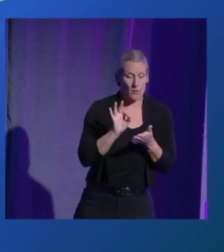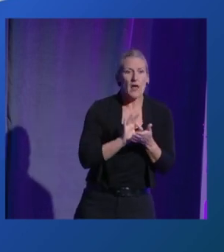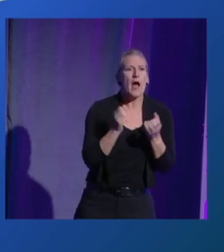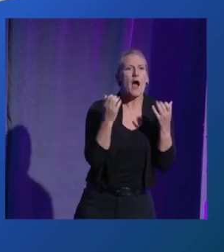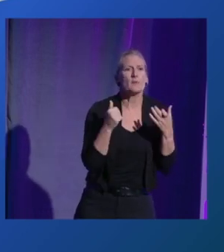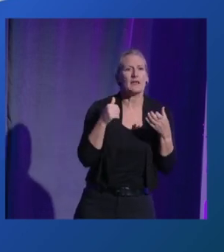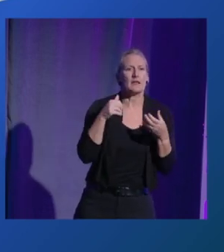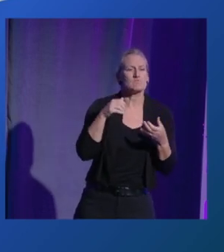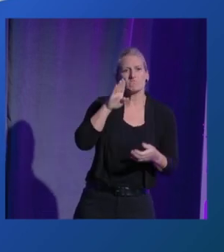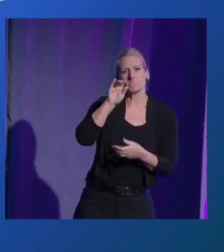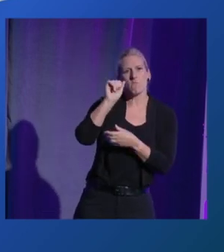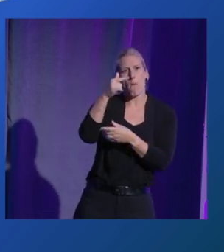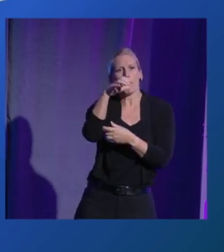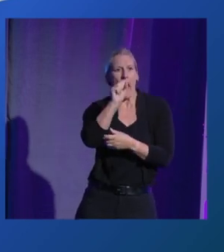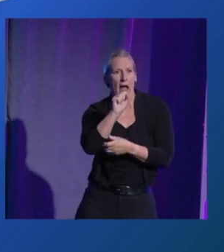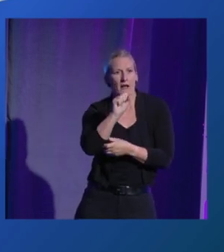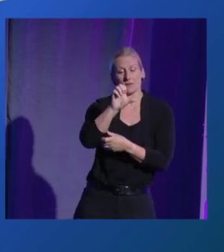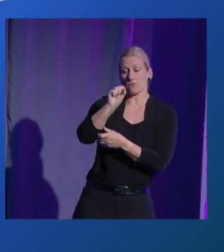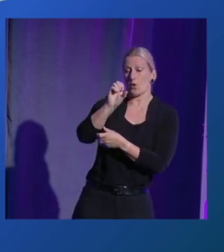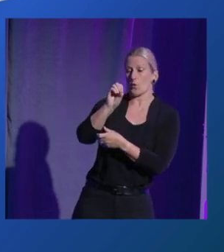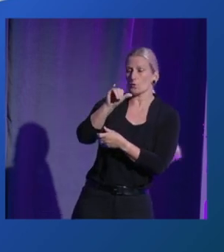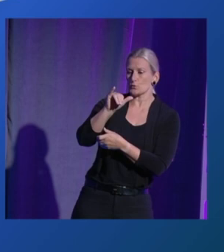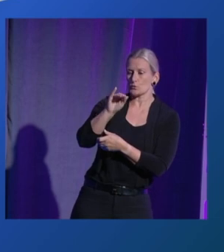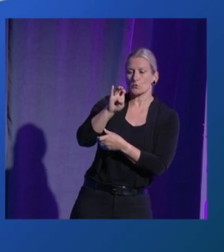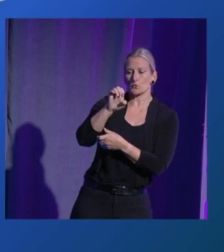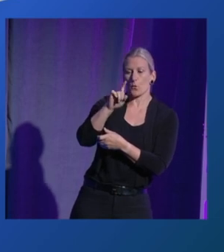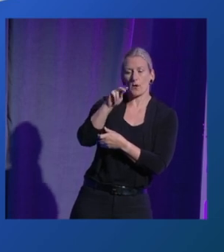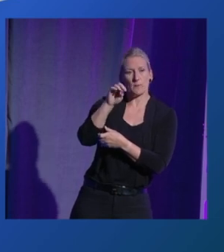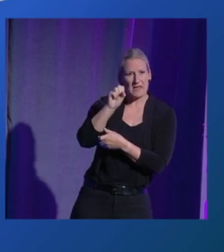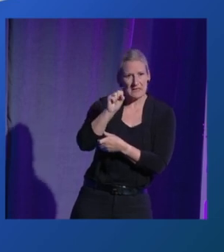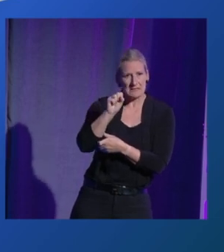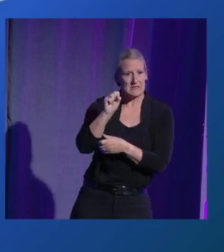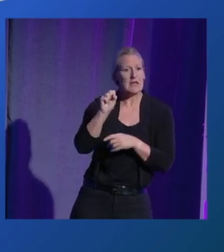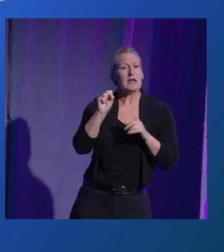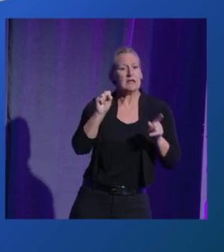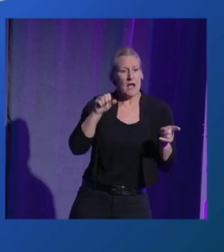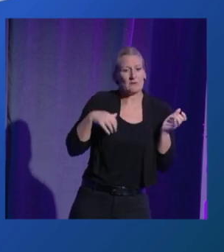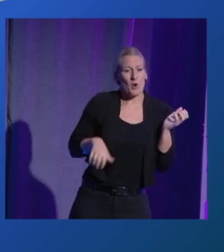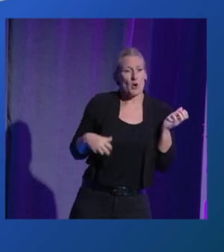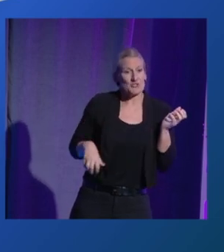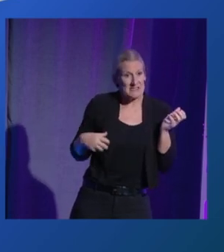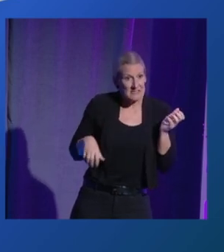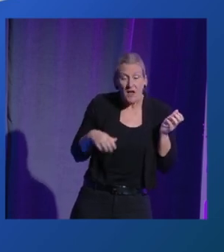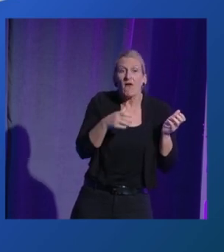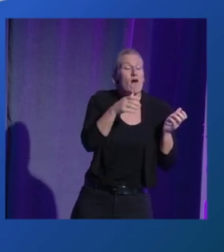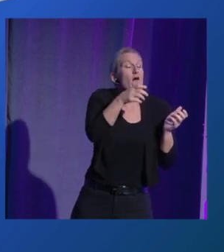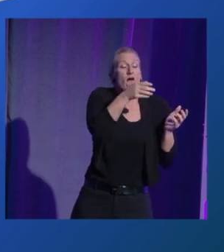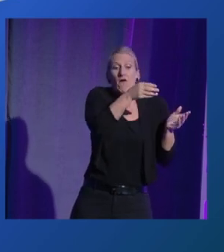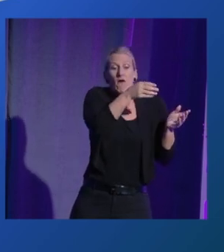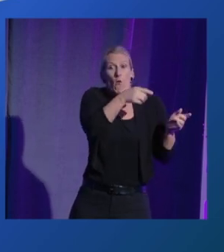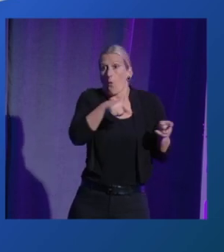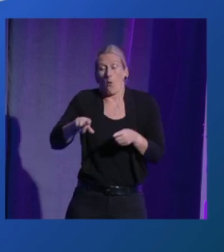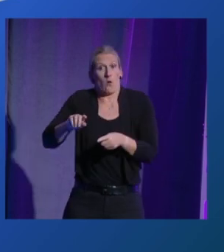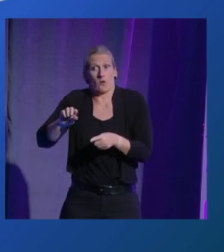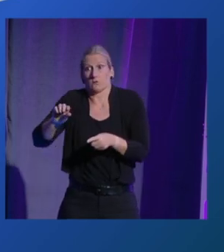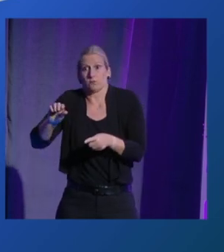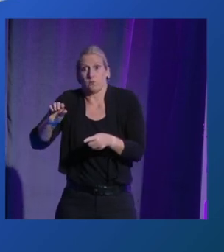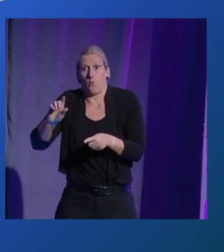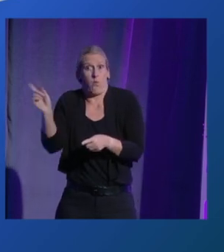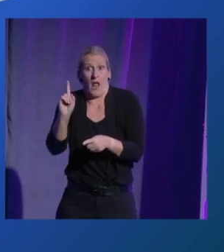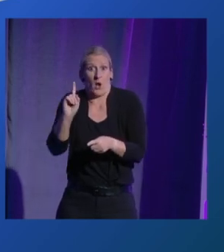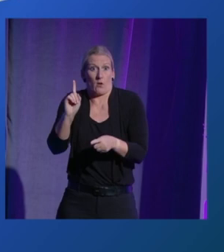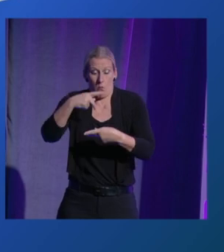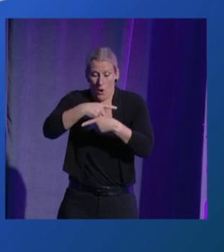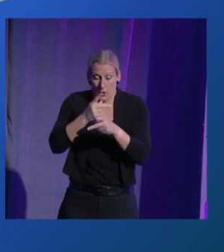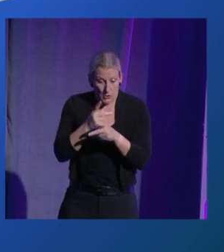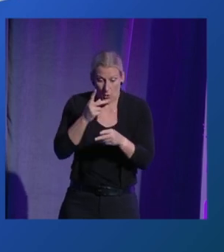in Argentina to you know being able to predict better what crop yields look like or how you know Commodities are moving around the world and